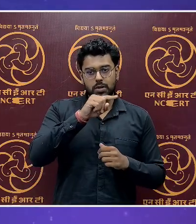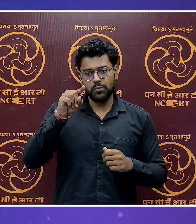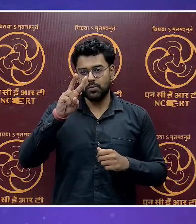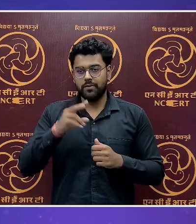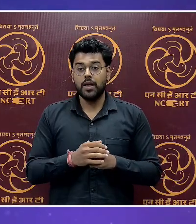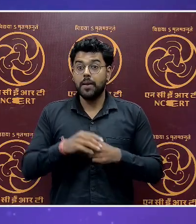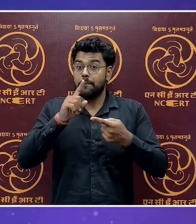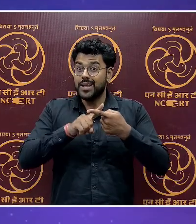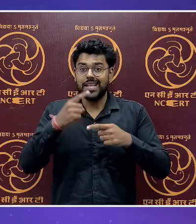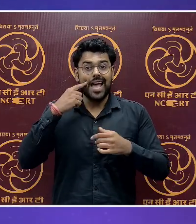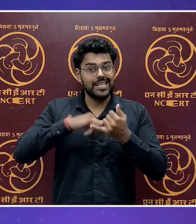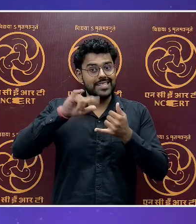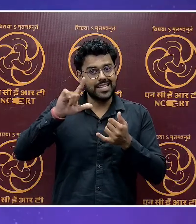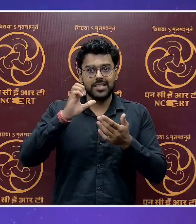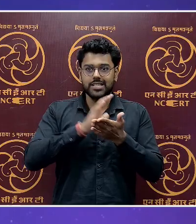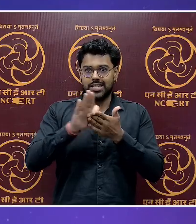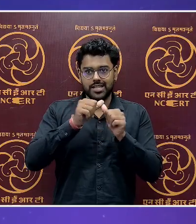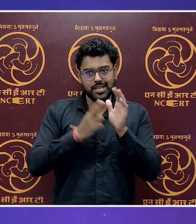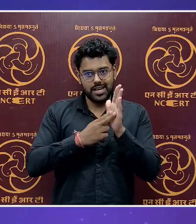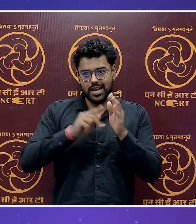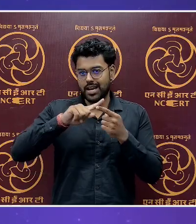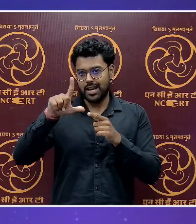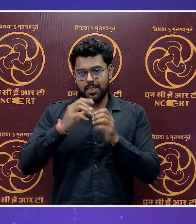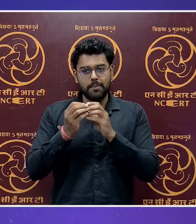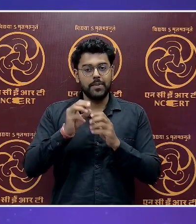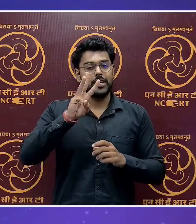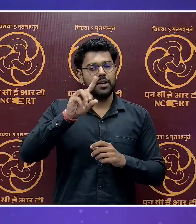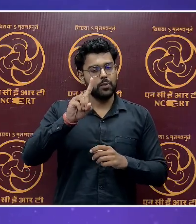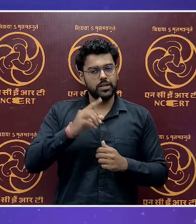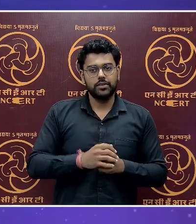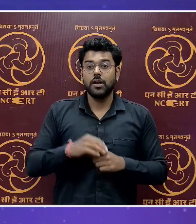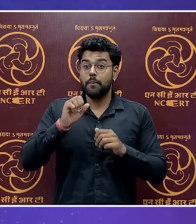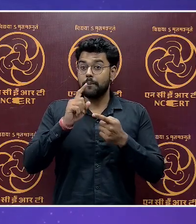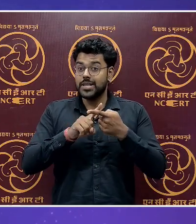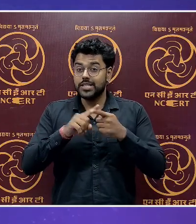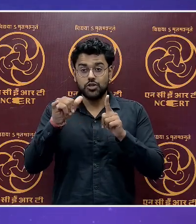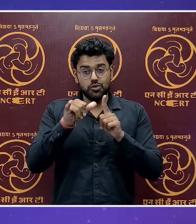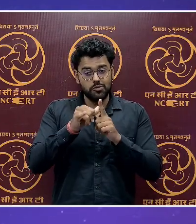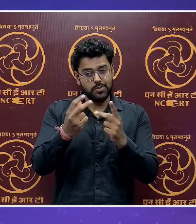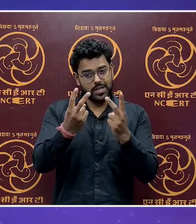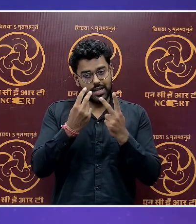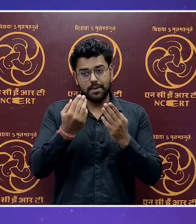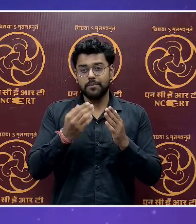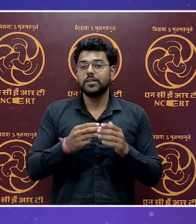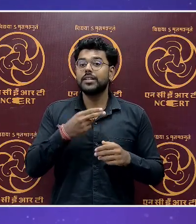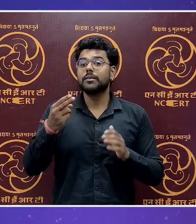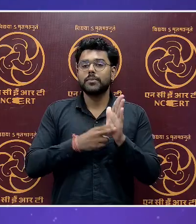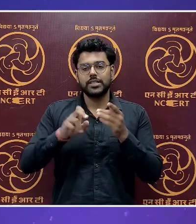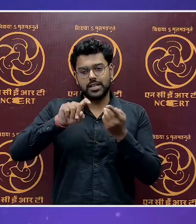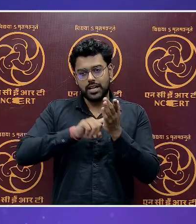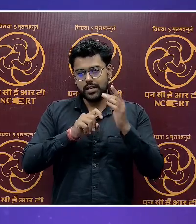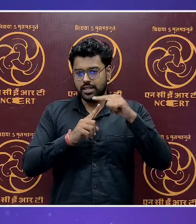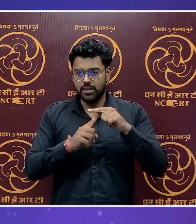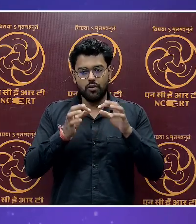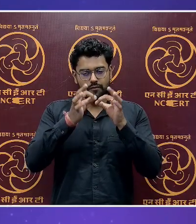PMeVIDYA ISL channel number 31. We are also streaming live on our YouTube handle ncertofficial and NCERT events.